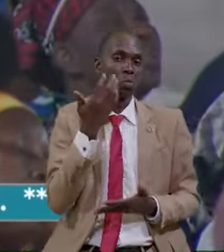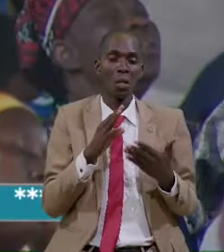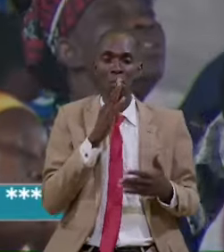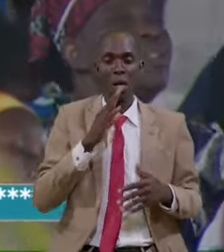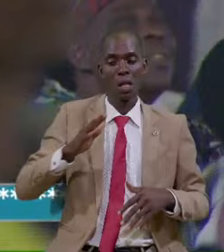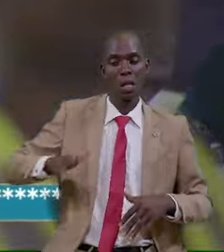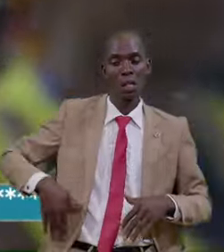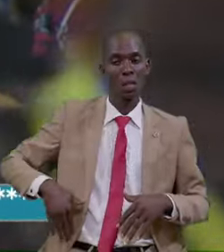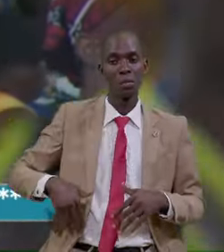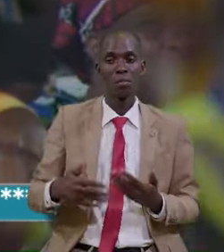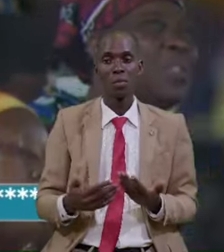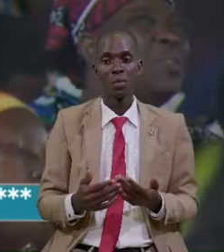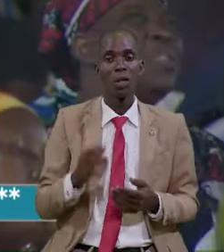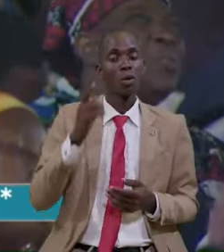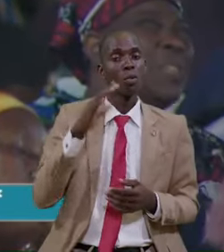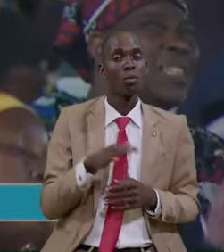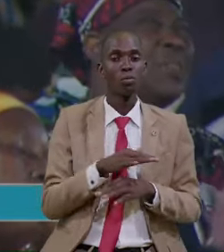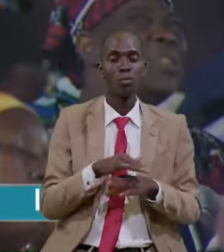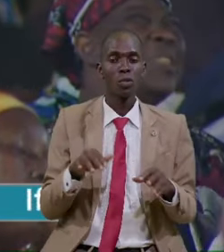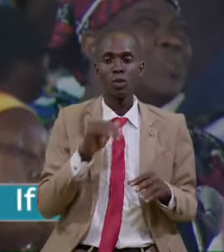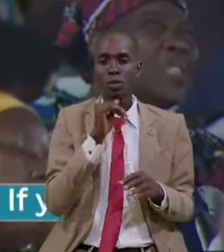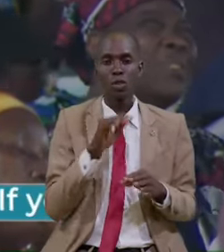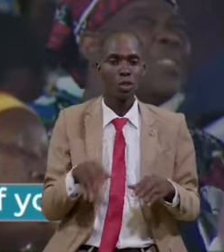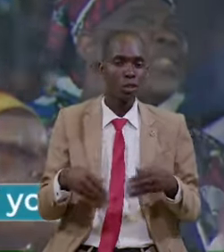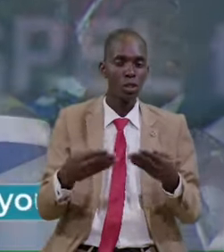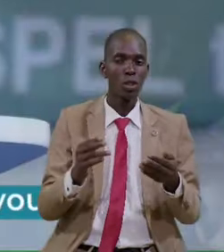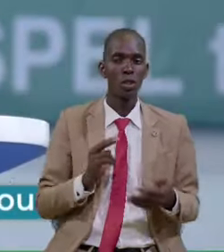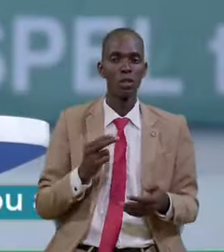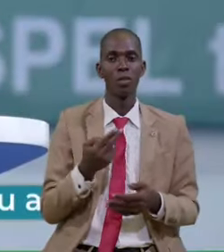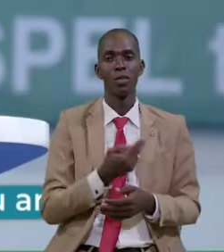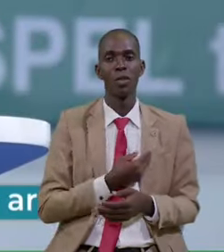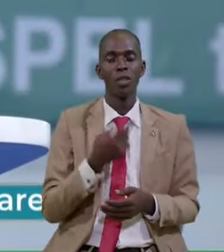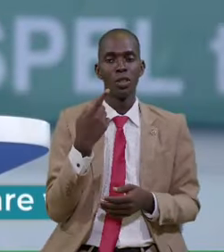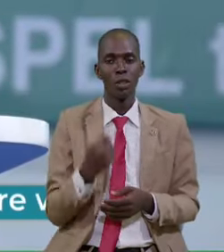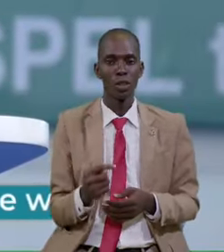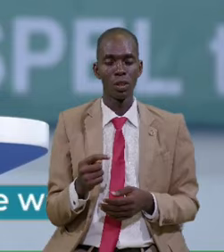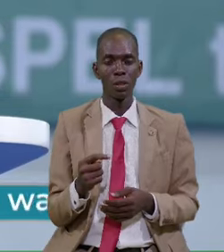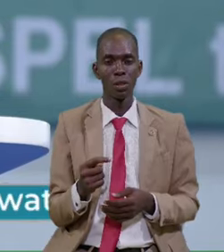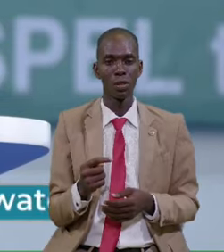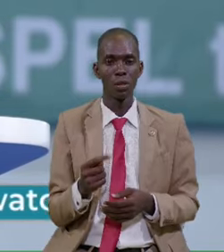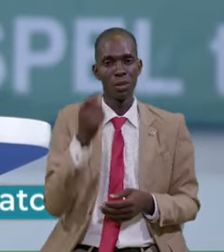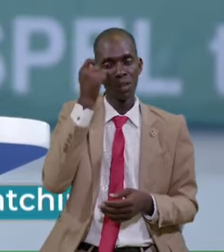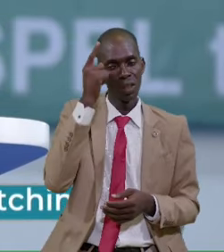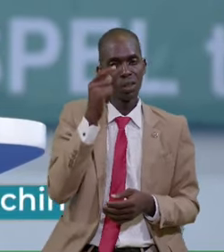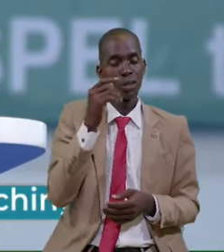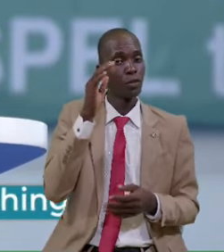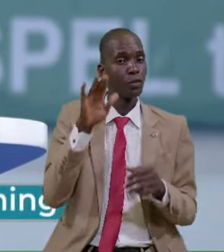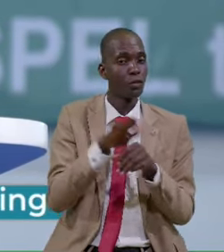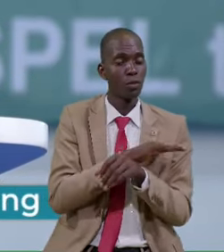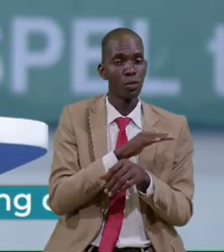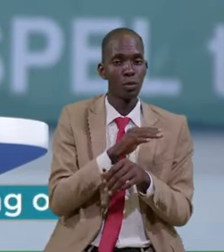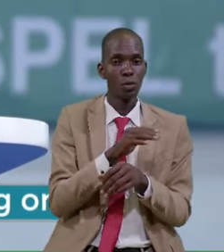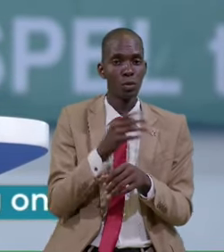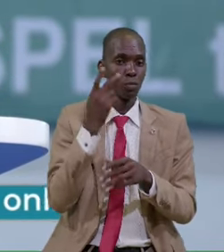God does not give us the full picture of what happens in the future. Therefore, take